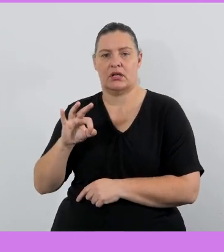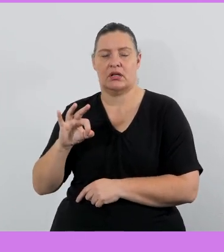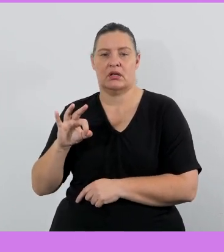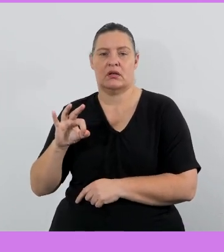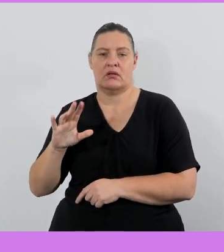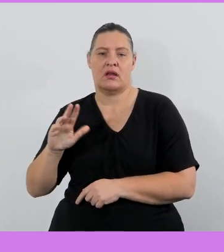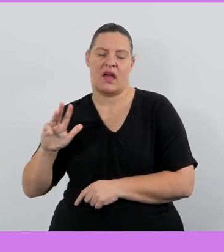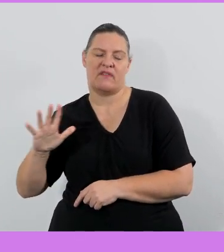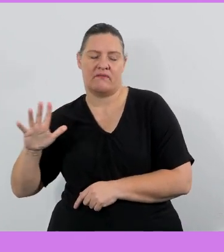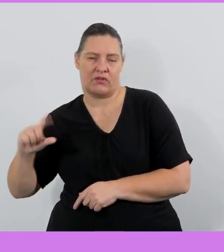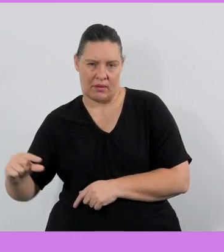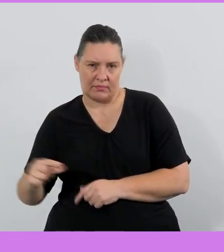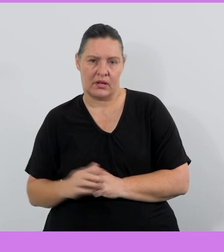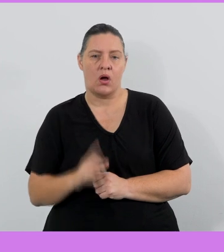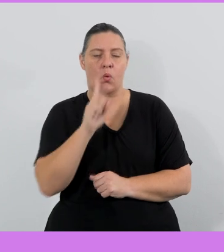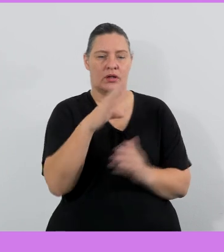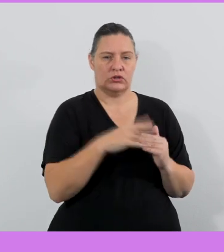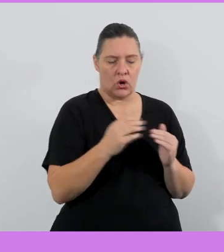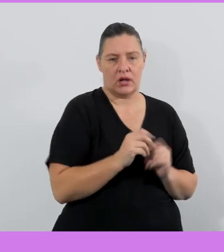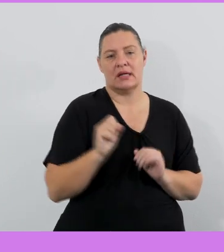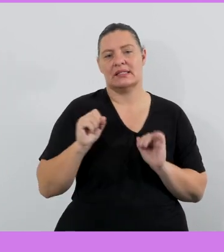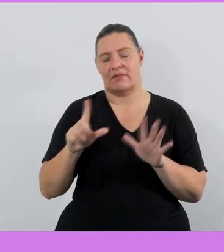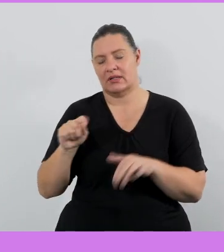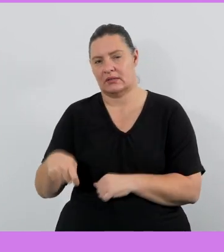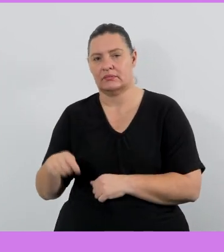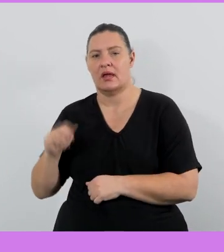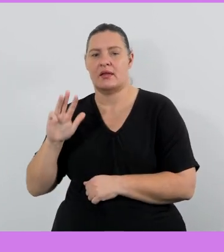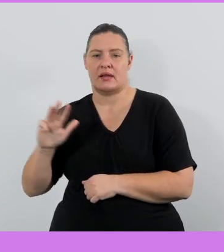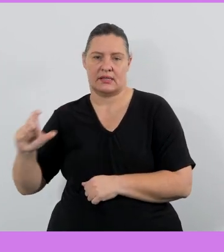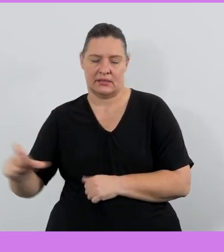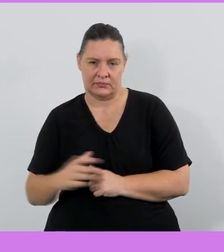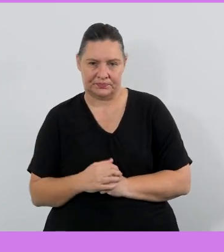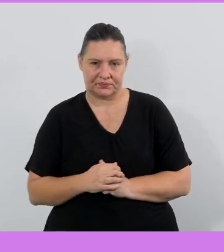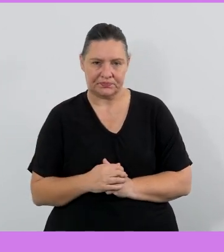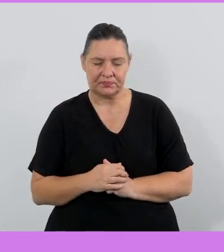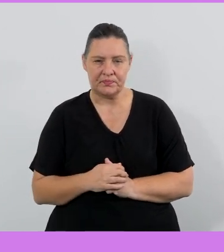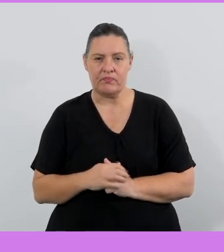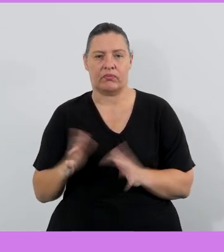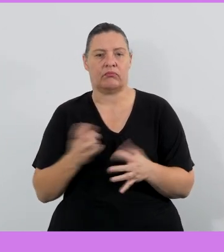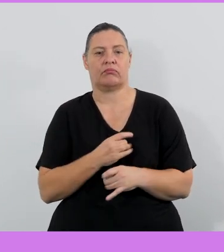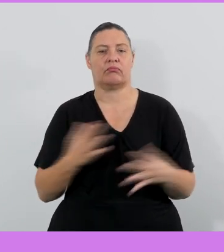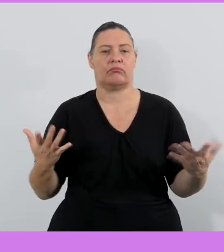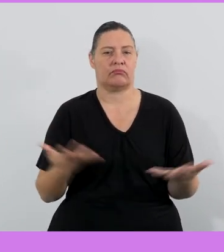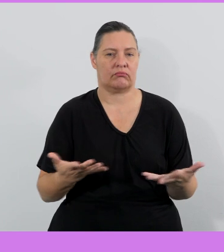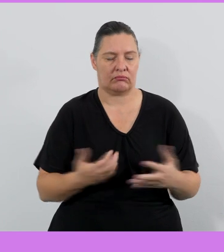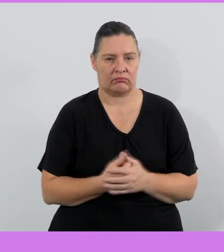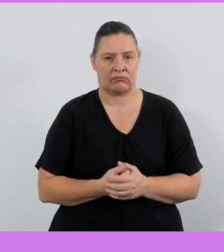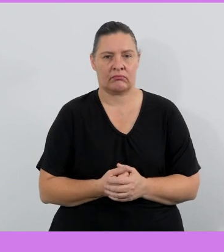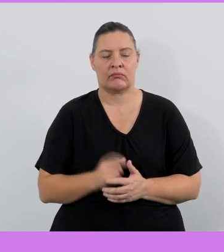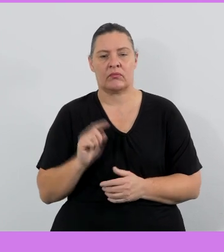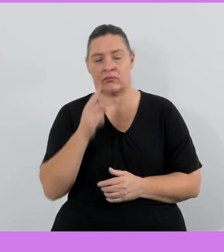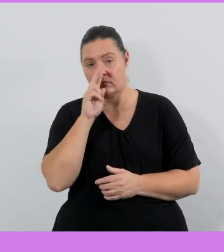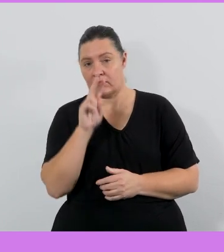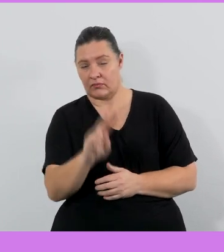28.3495 grams, and then 1 American dollar equals to 17 rand and 99 cents. So let's see, where do we start? First of all, I'm going